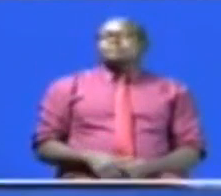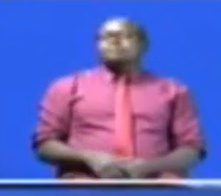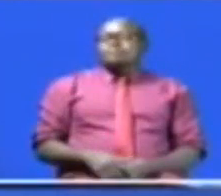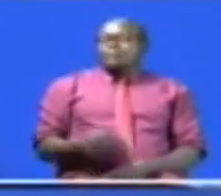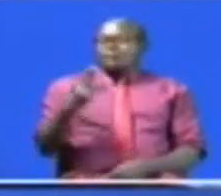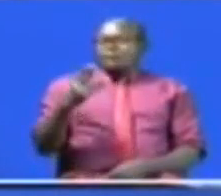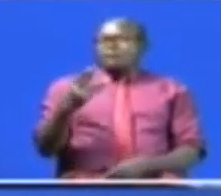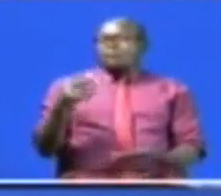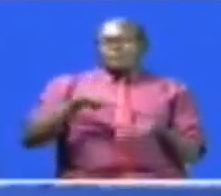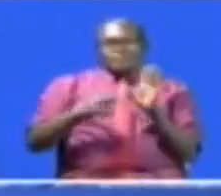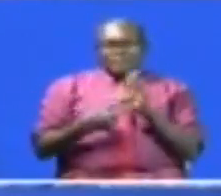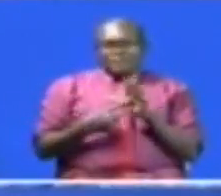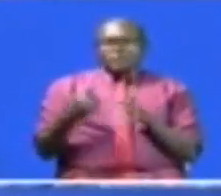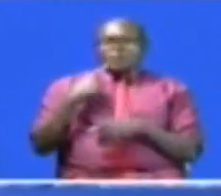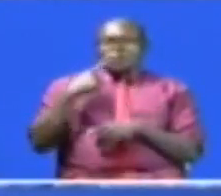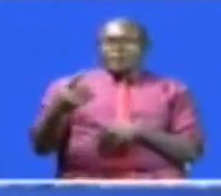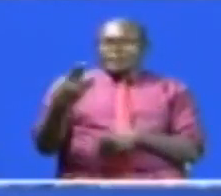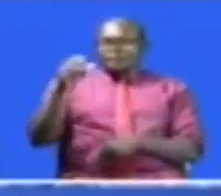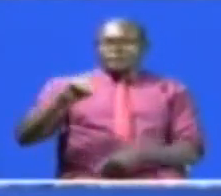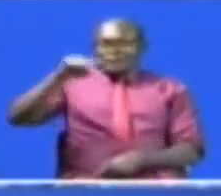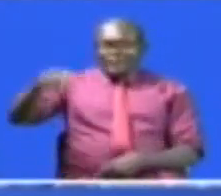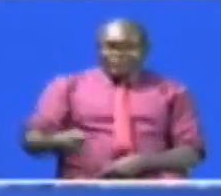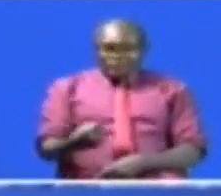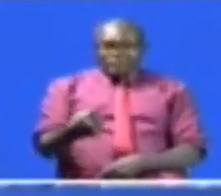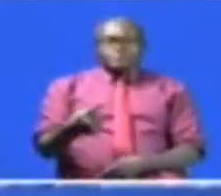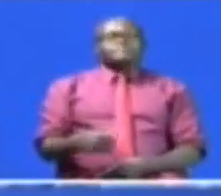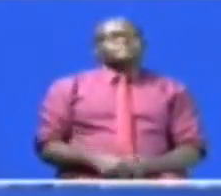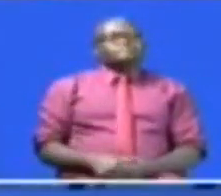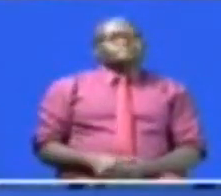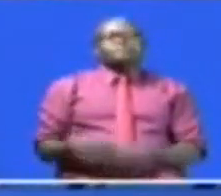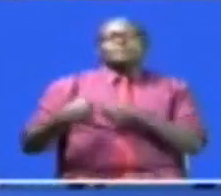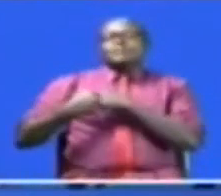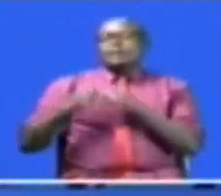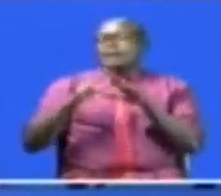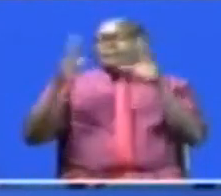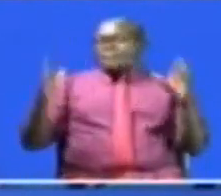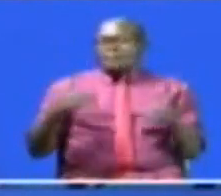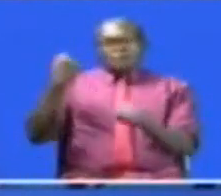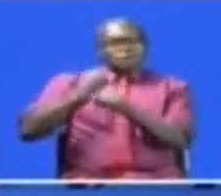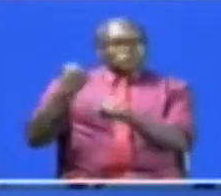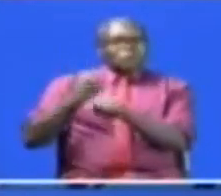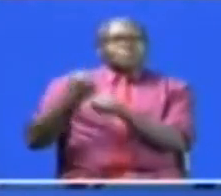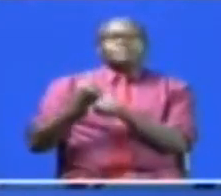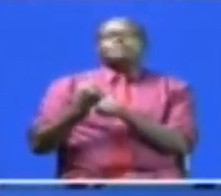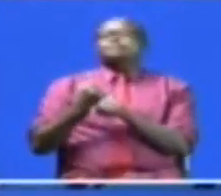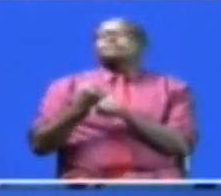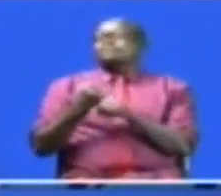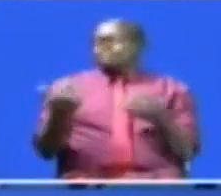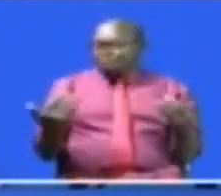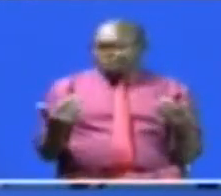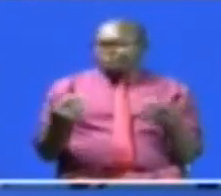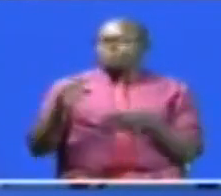years. That would amount to 140,000. His greatest challenge has been job hunting. Worse